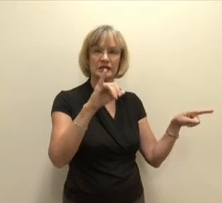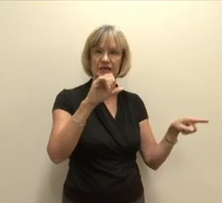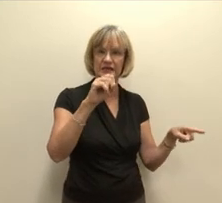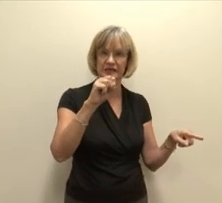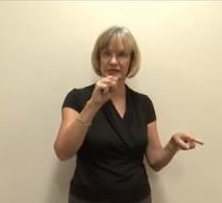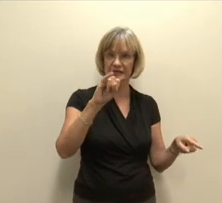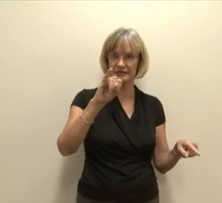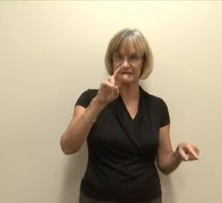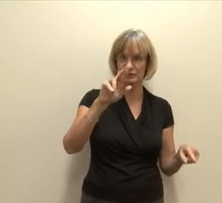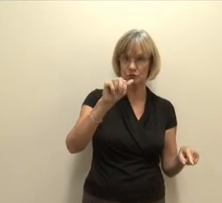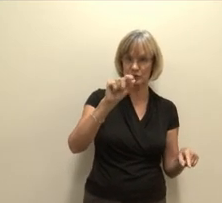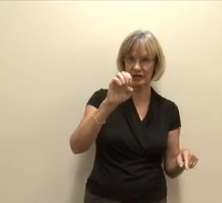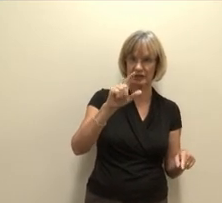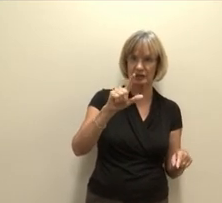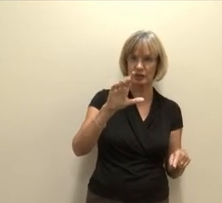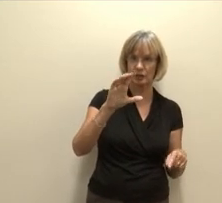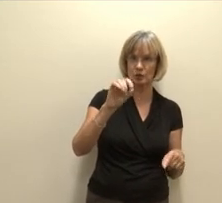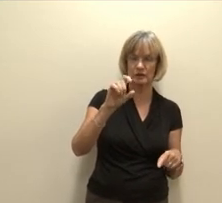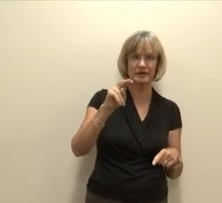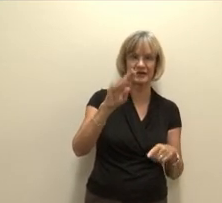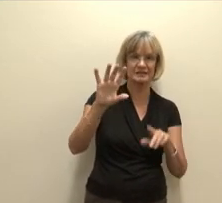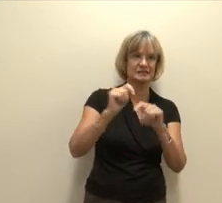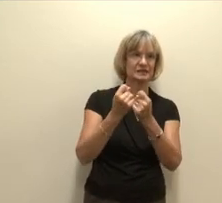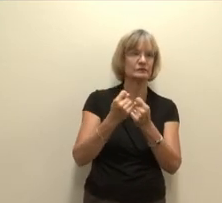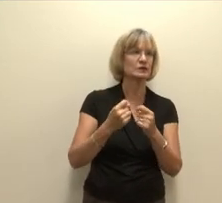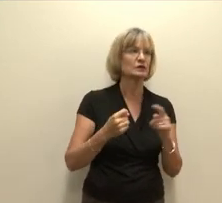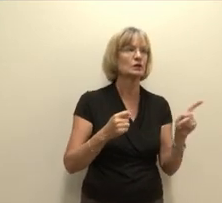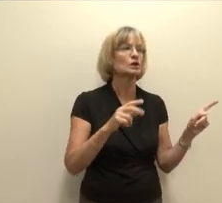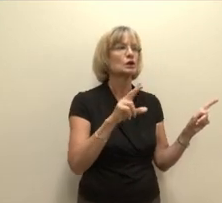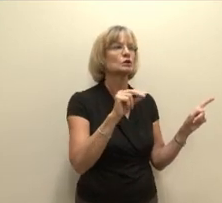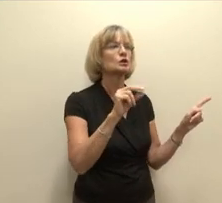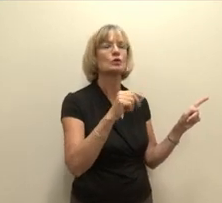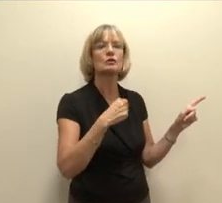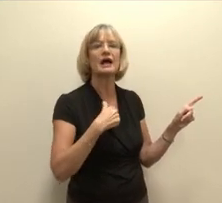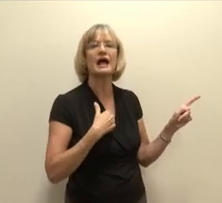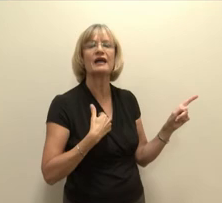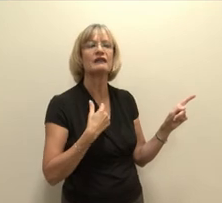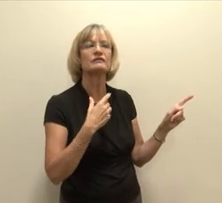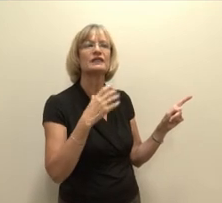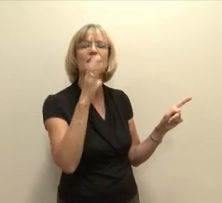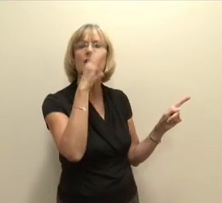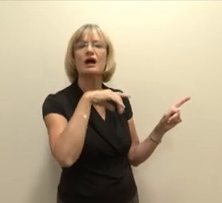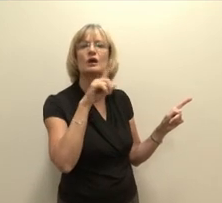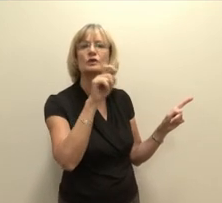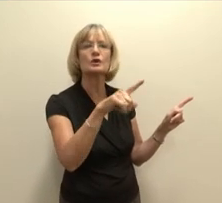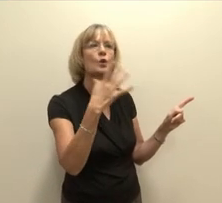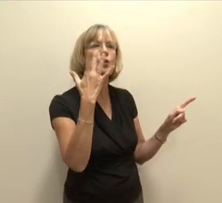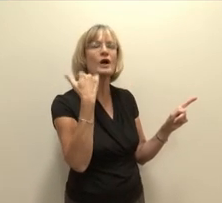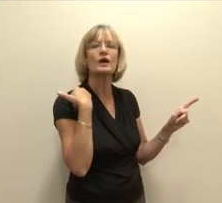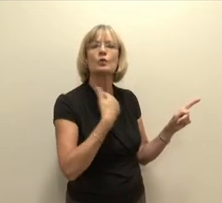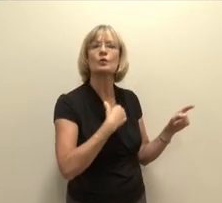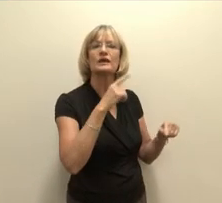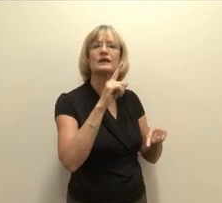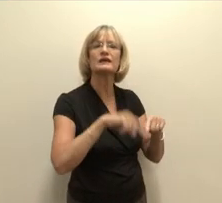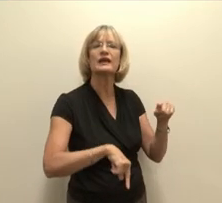Who? No. I just have a private question about why we can't have